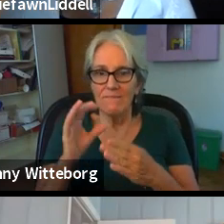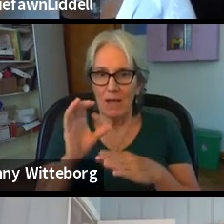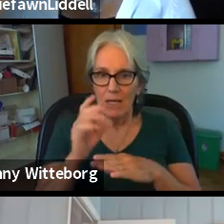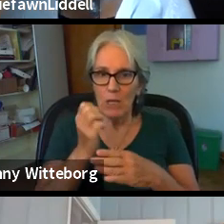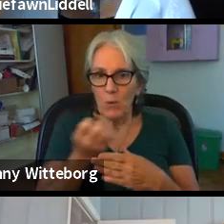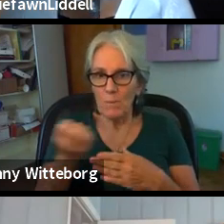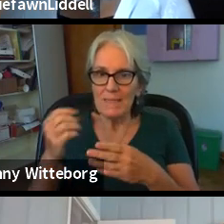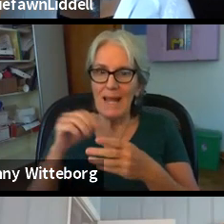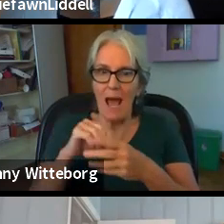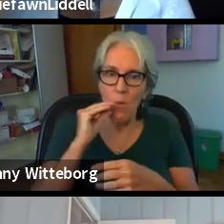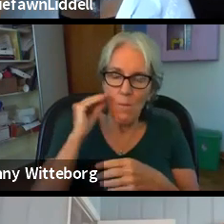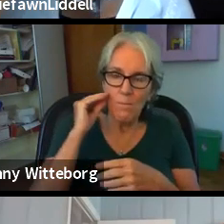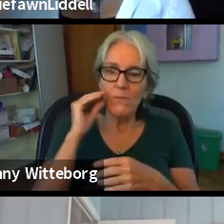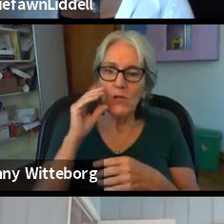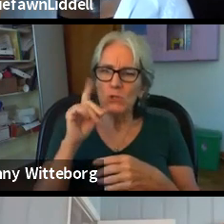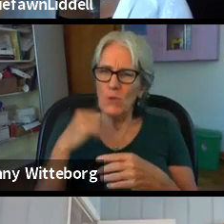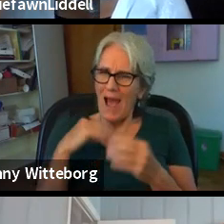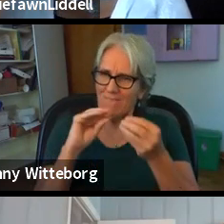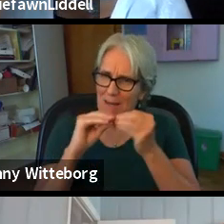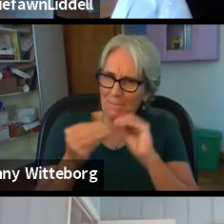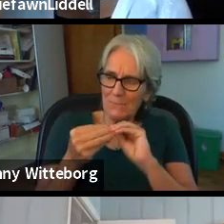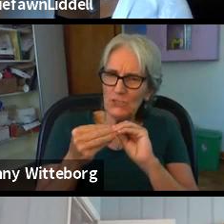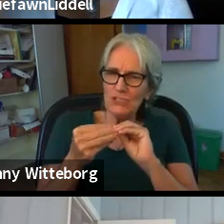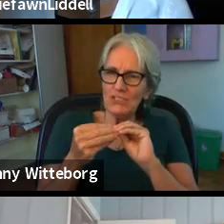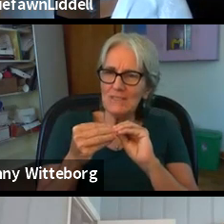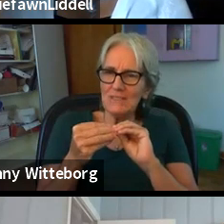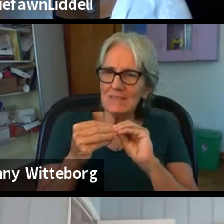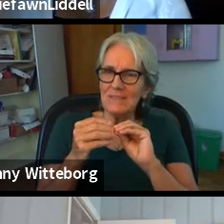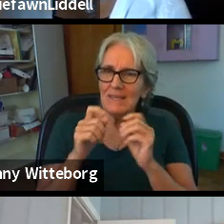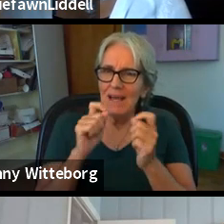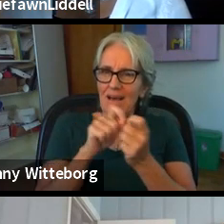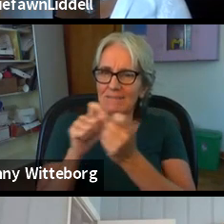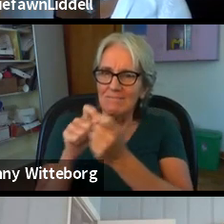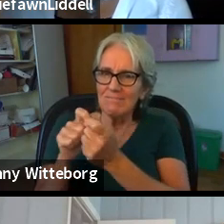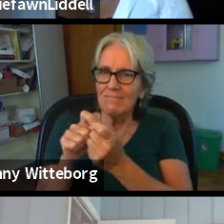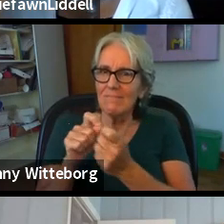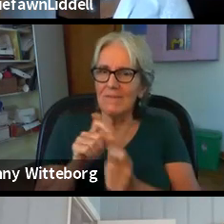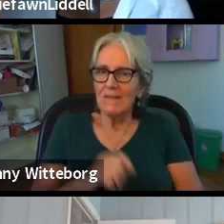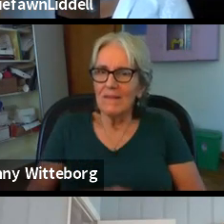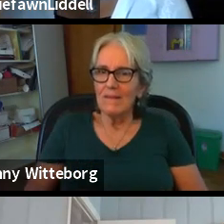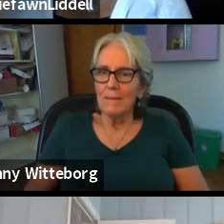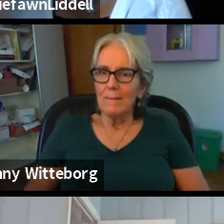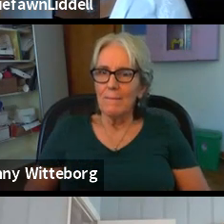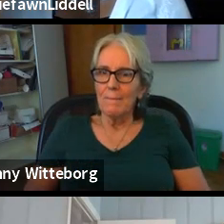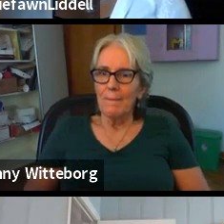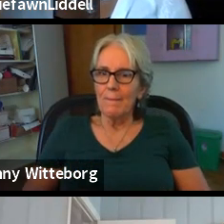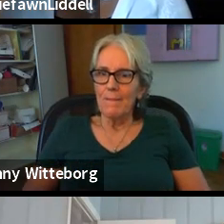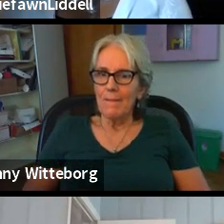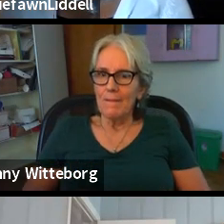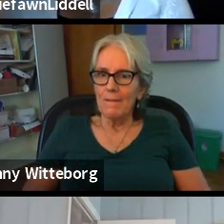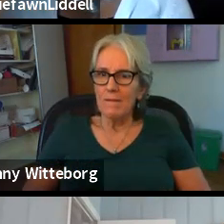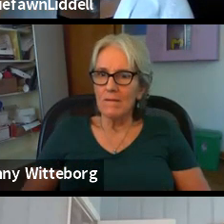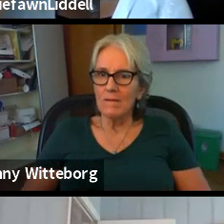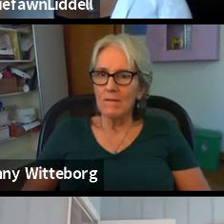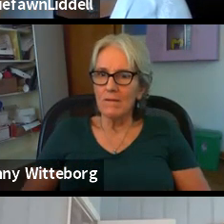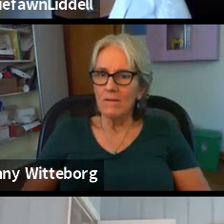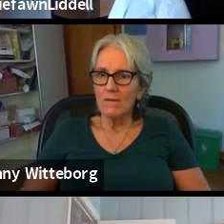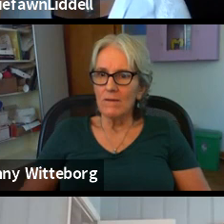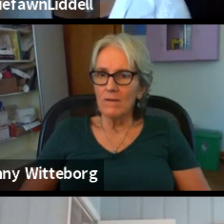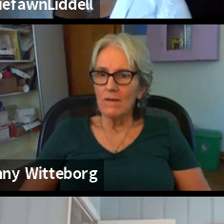online or virtual services if they're, because of the lack of equipment at